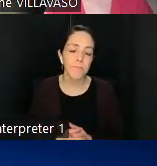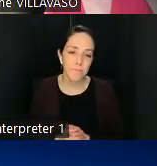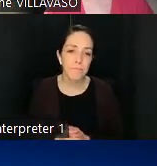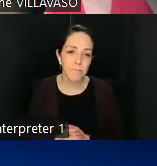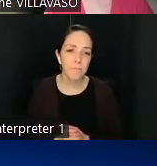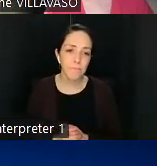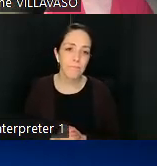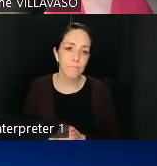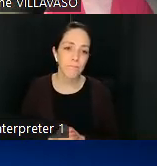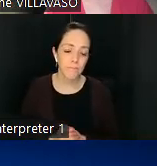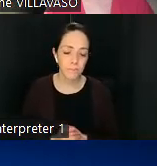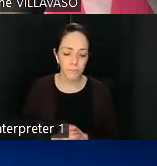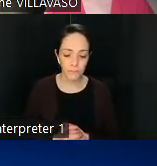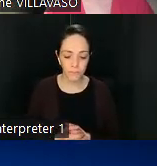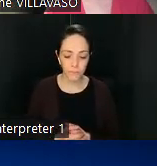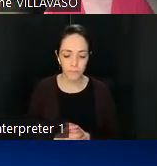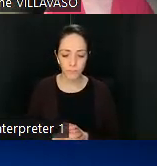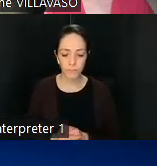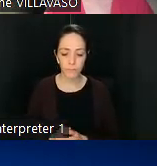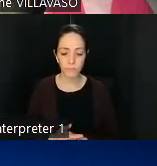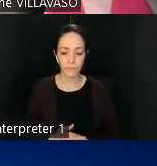be a part of it.